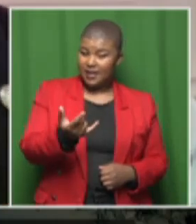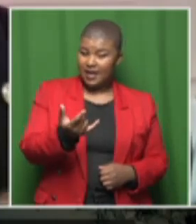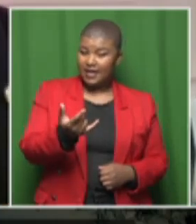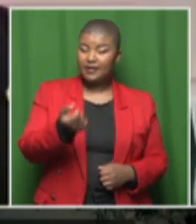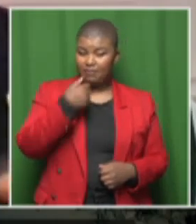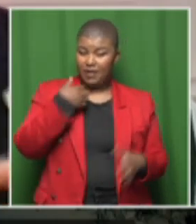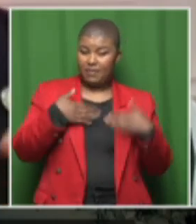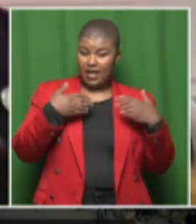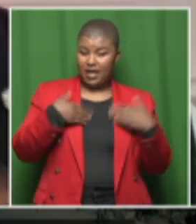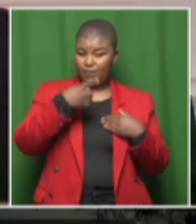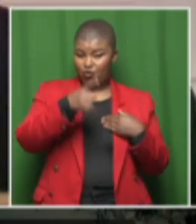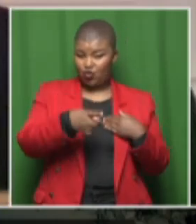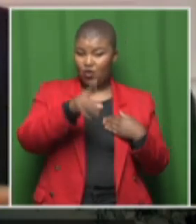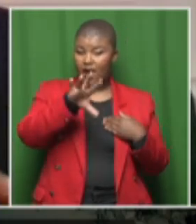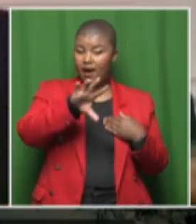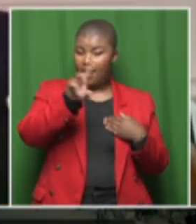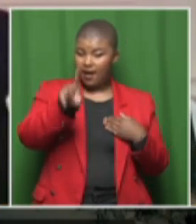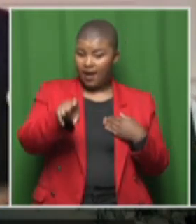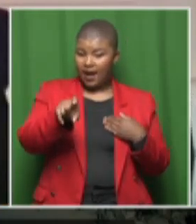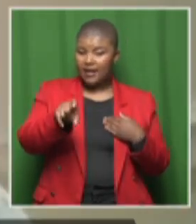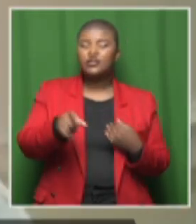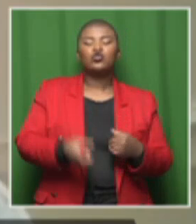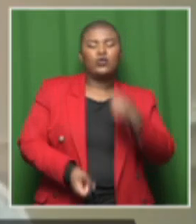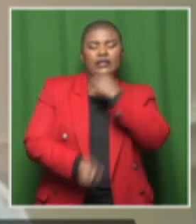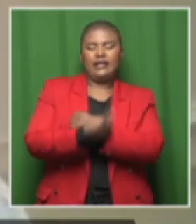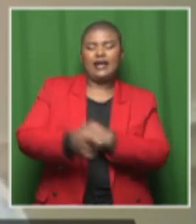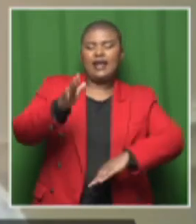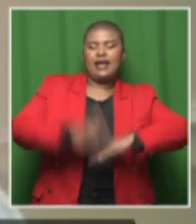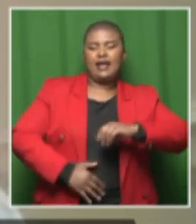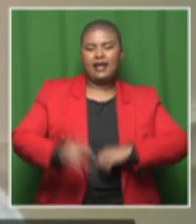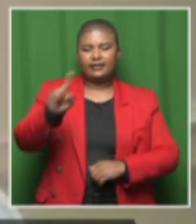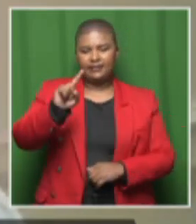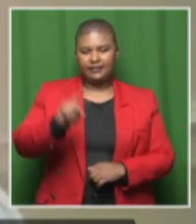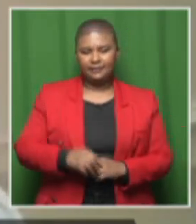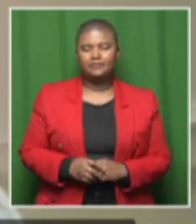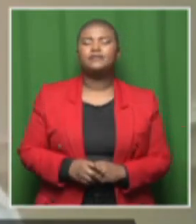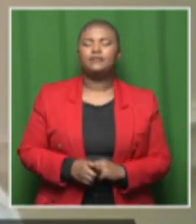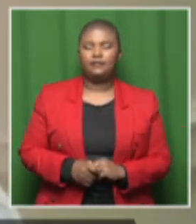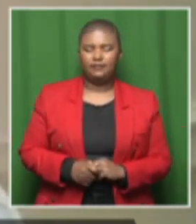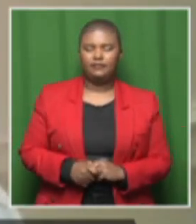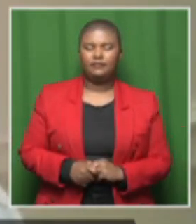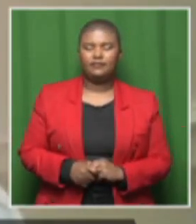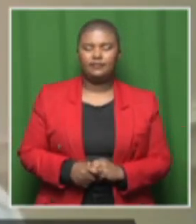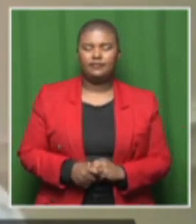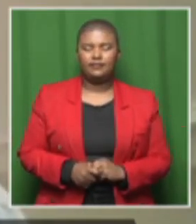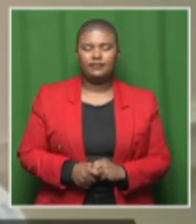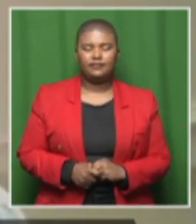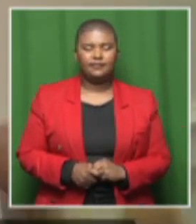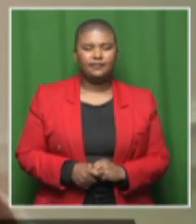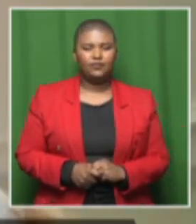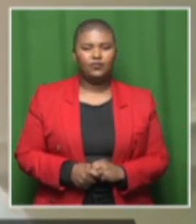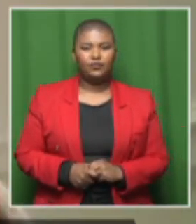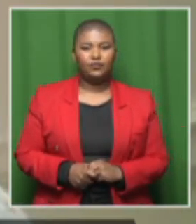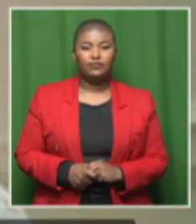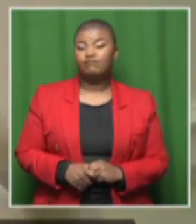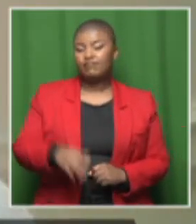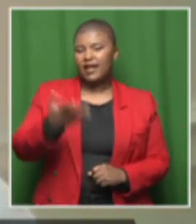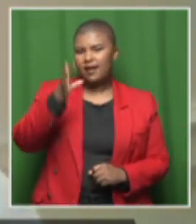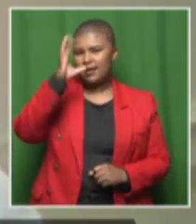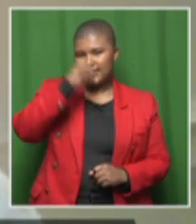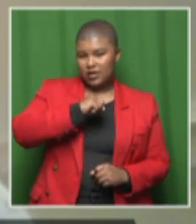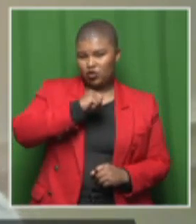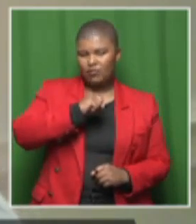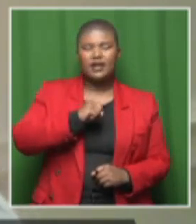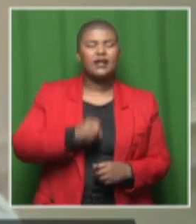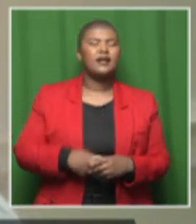picked on it. The nature of the action. So if assuming, well,